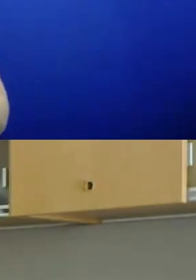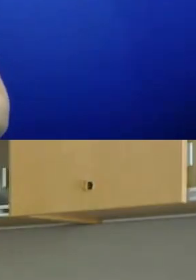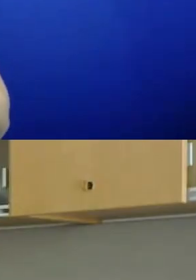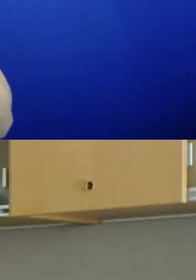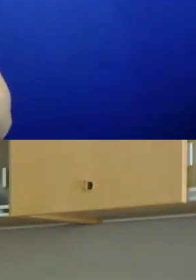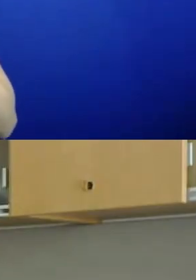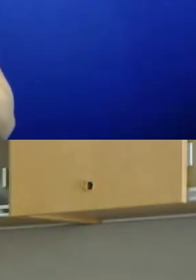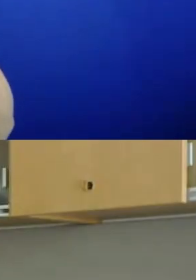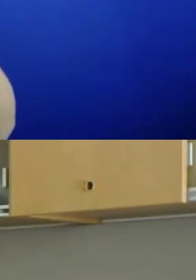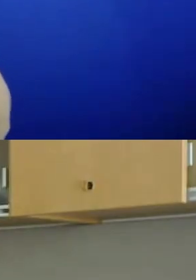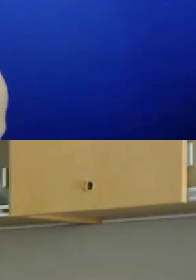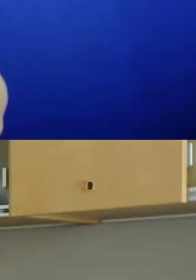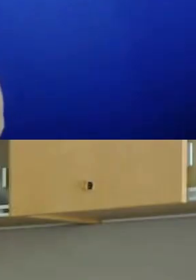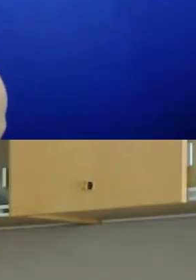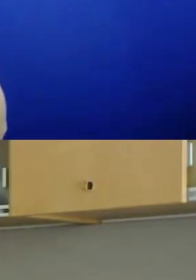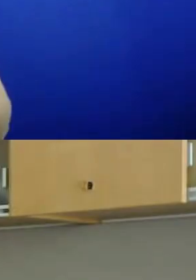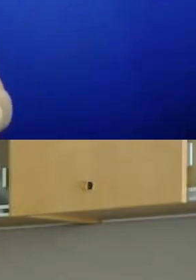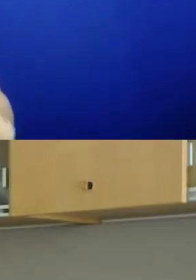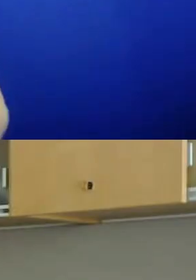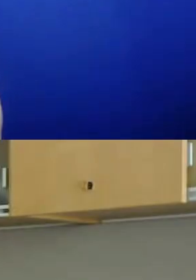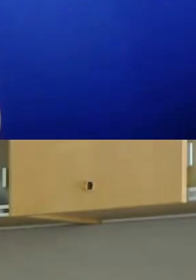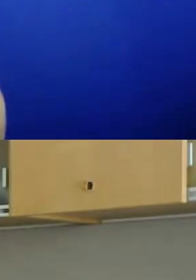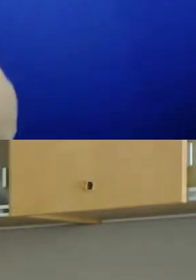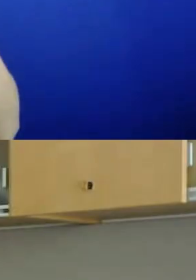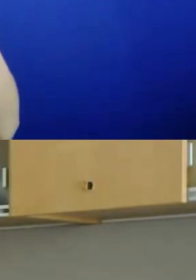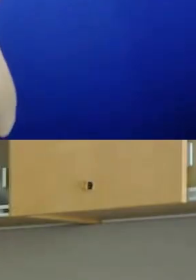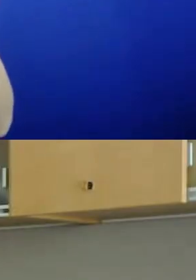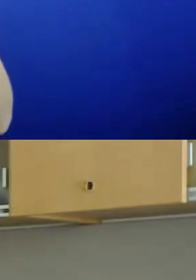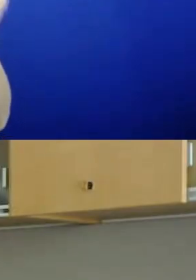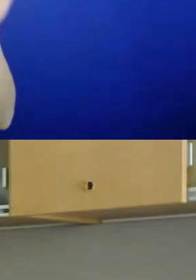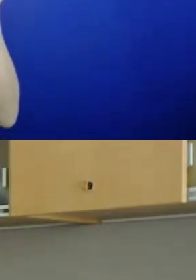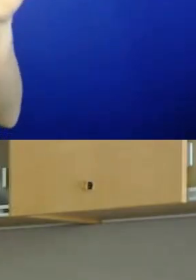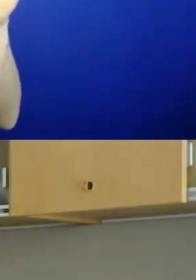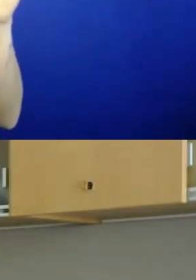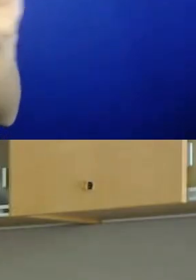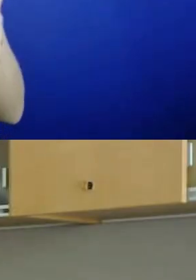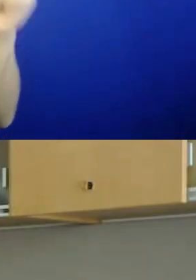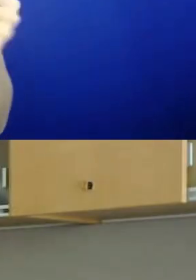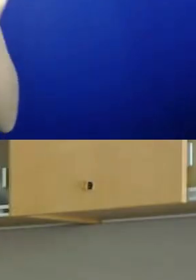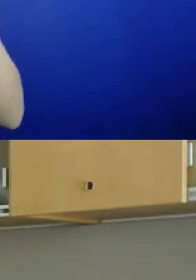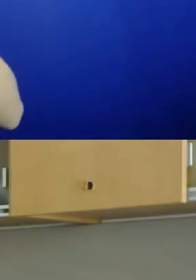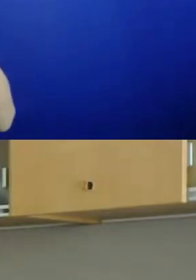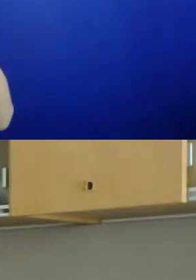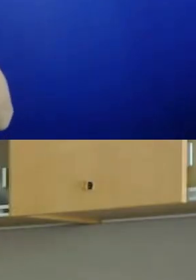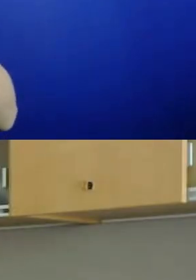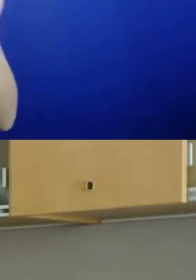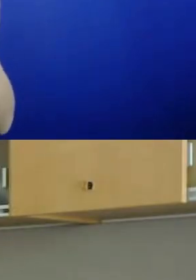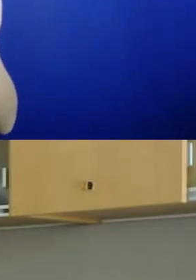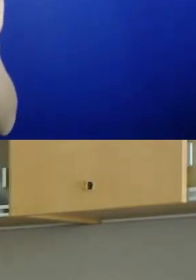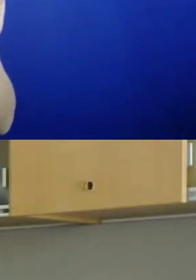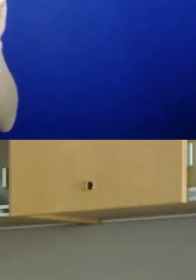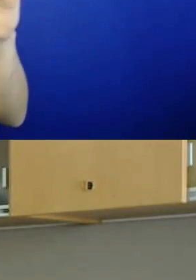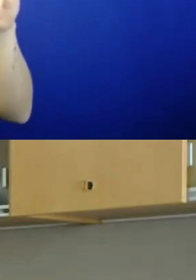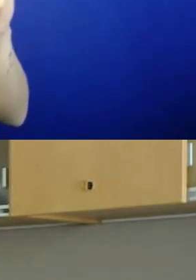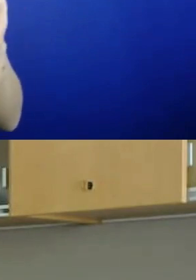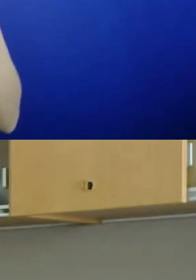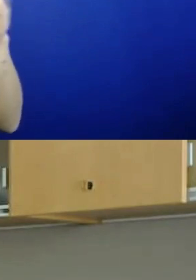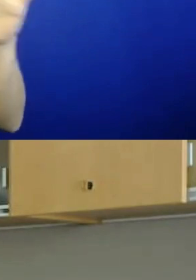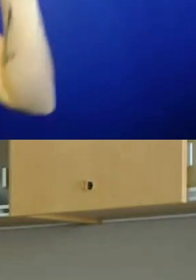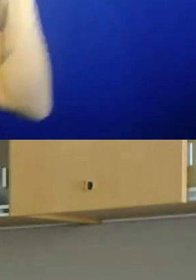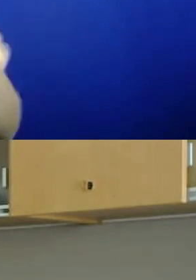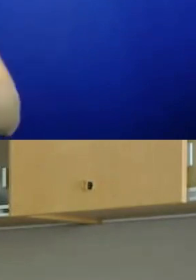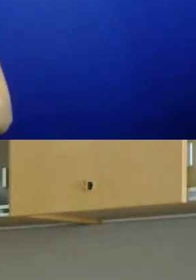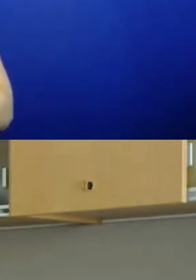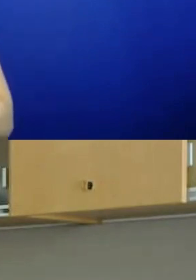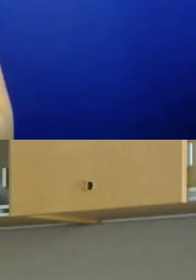evidence we have, I just showed you that a 2.5 milligram CBD THC significantly reduced nausea. To